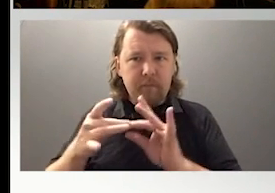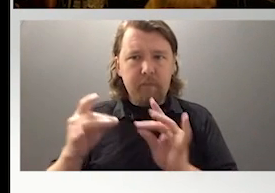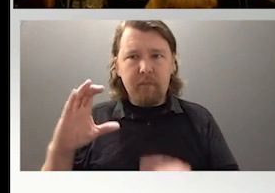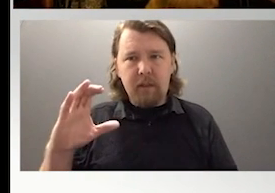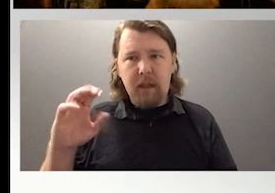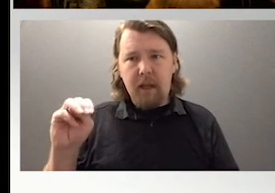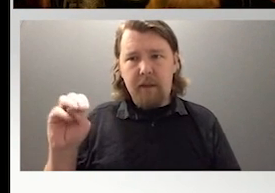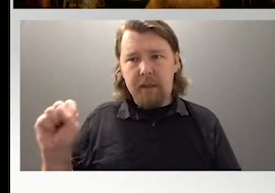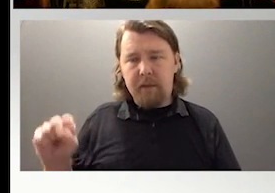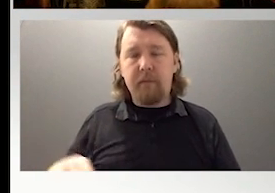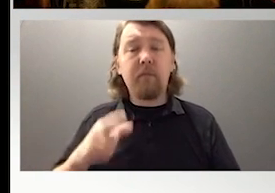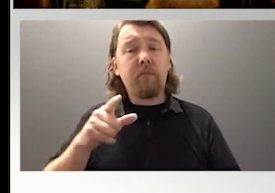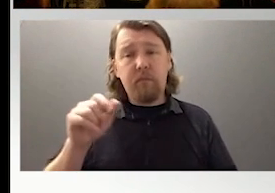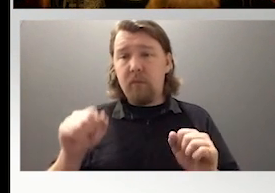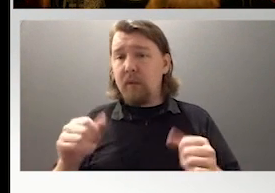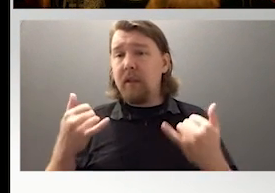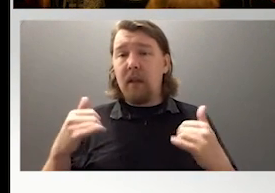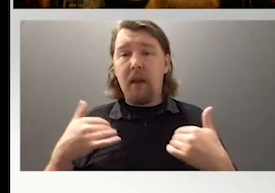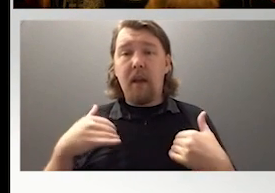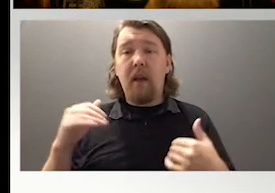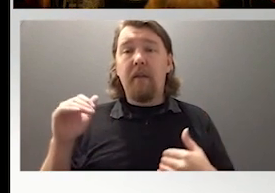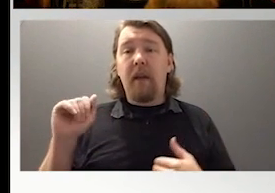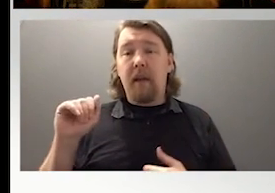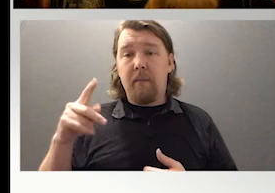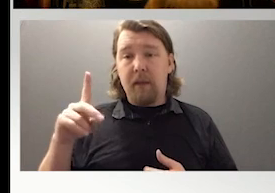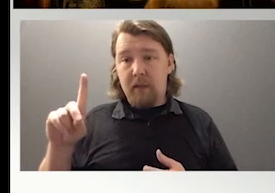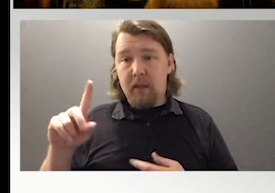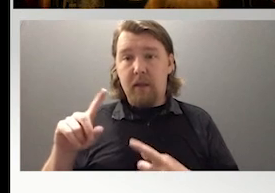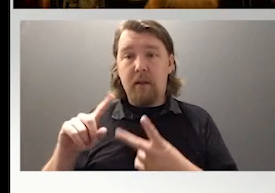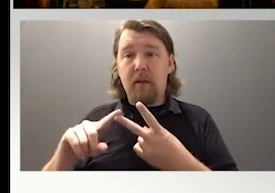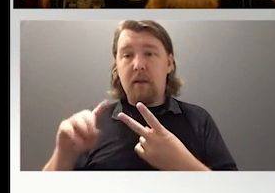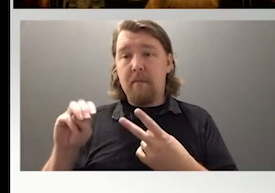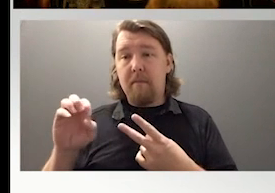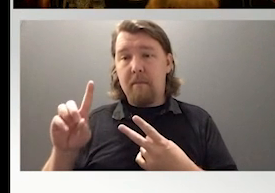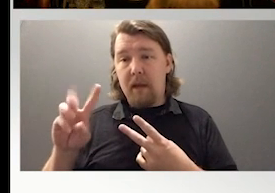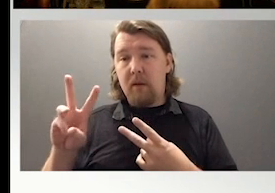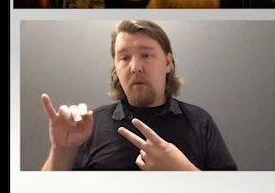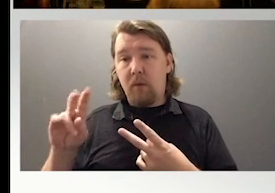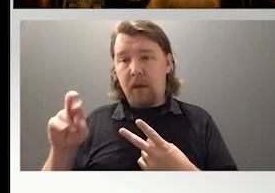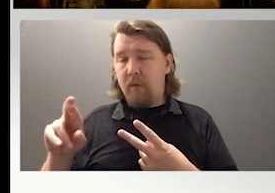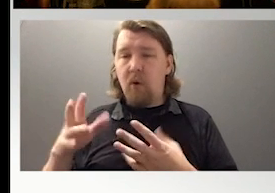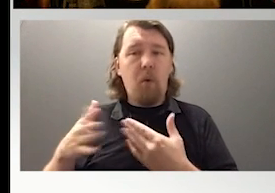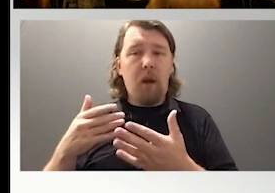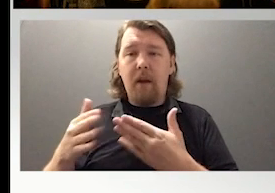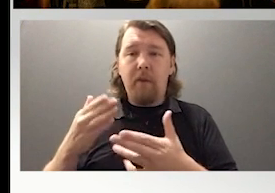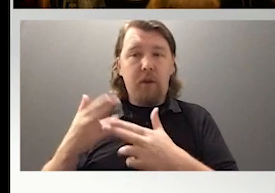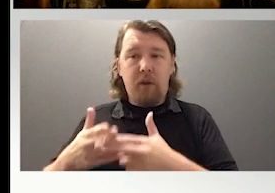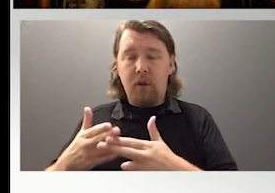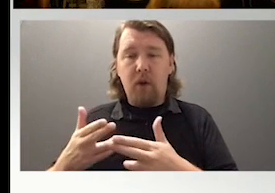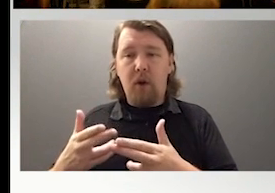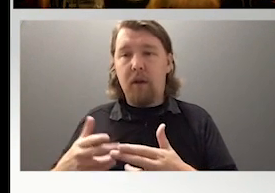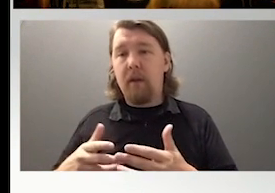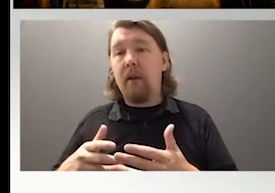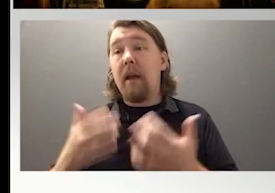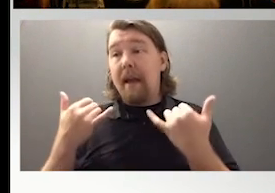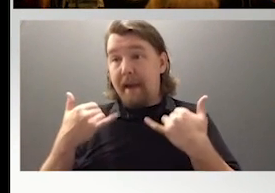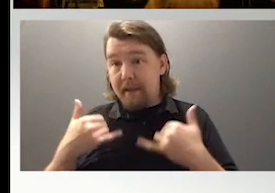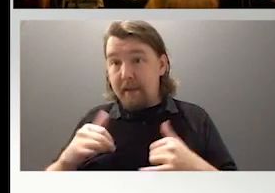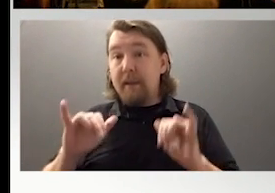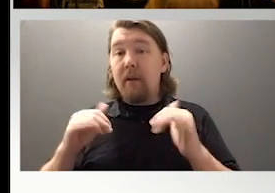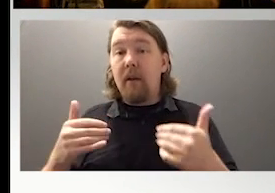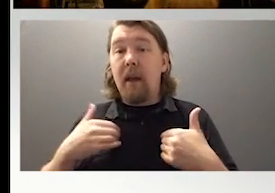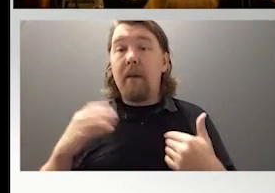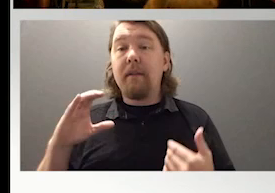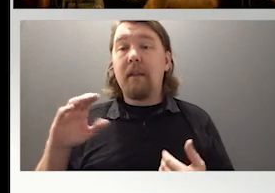still have APD, the med waiver, beyond whatever the terminology is, and still have